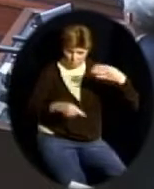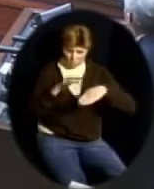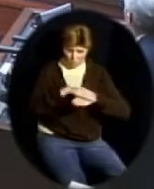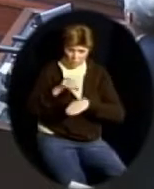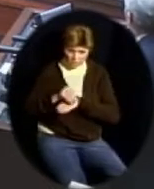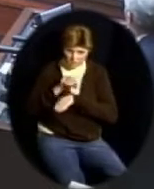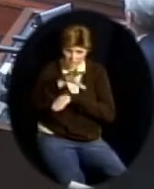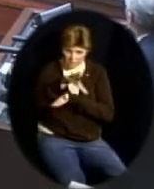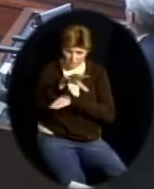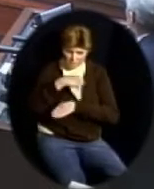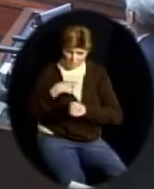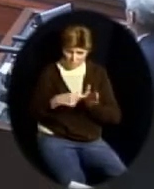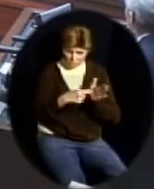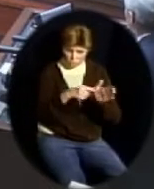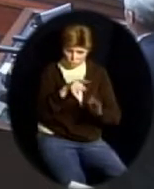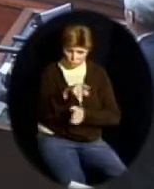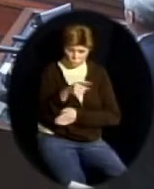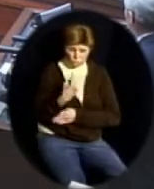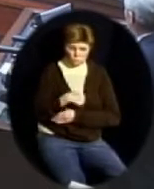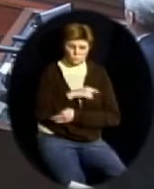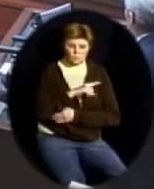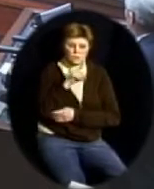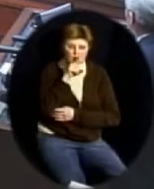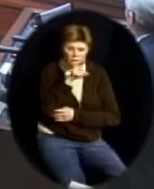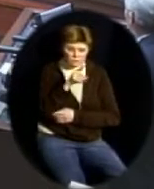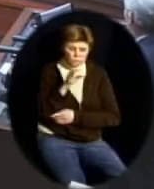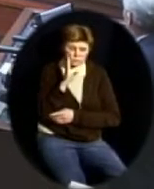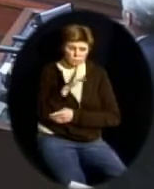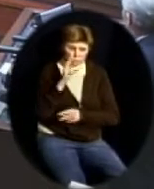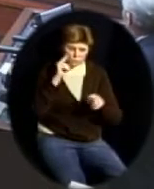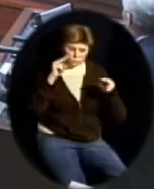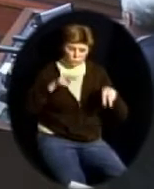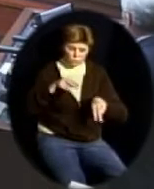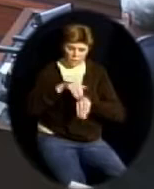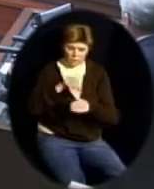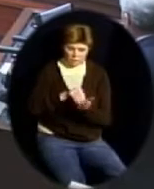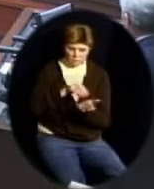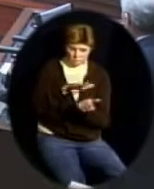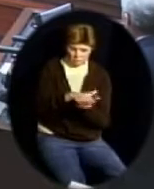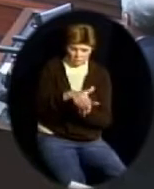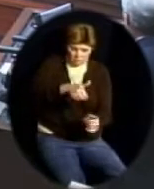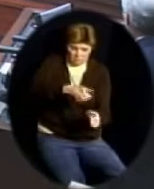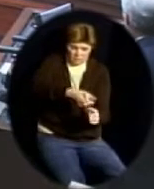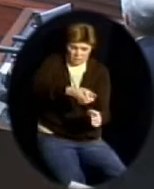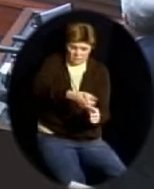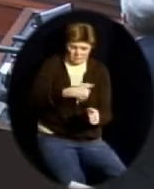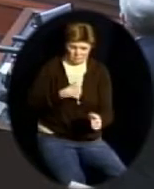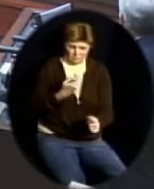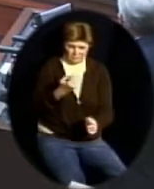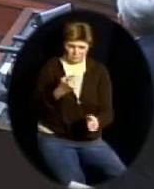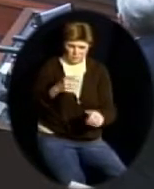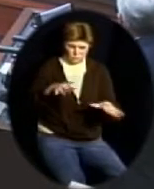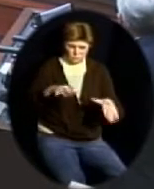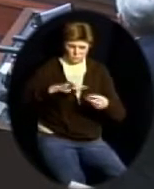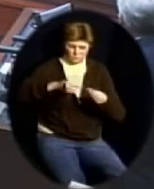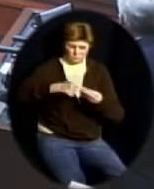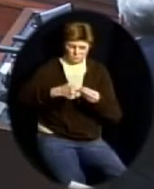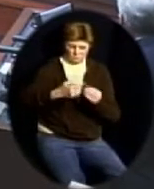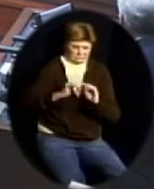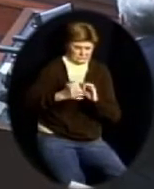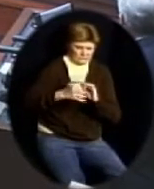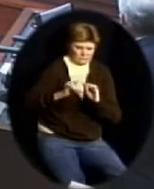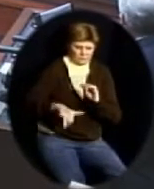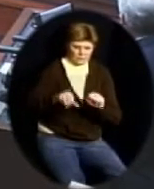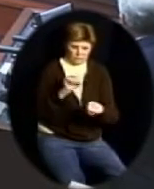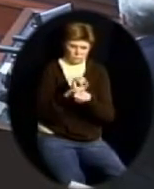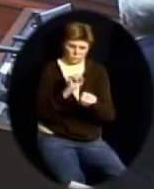slides, that we would actually look at the documents themselves. And I'm a little apprehensive on how that's going to work. I'm hoping that we can make that all